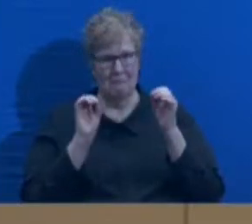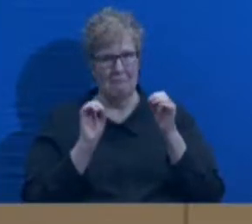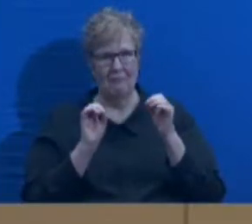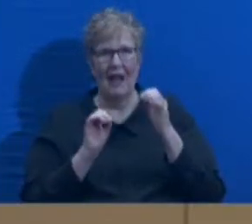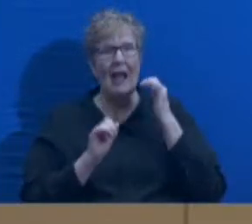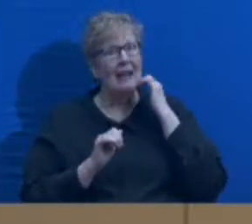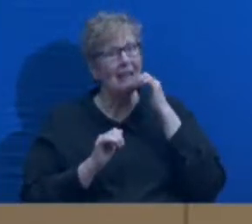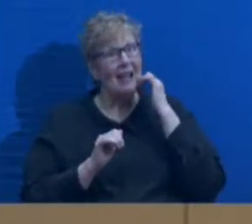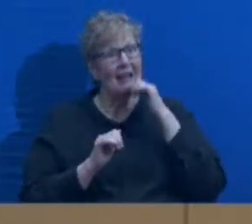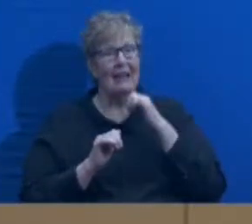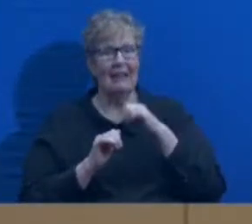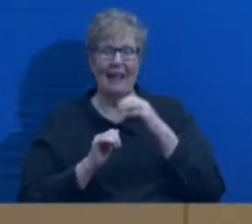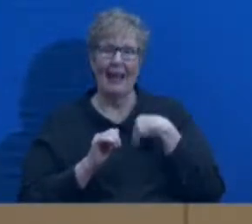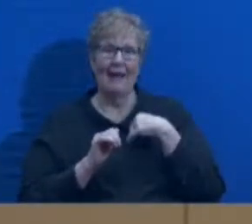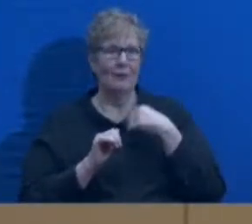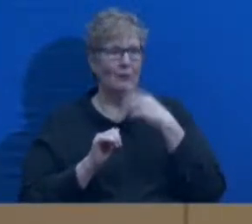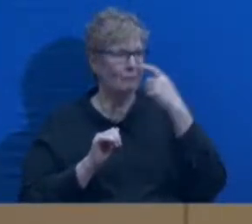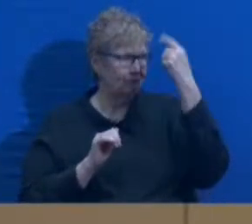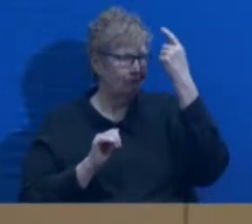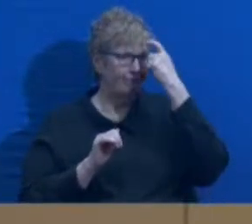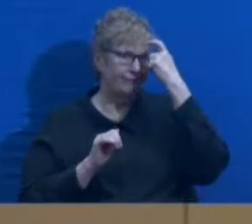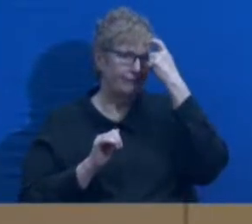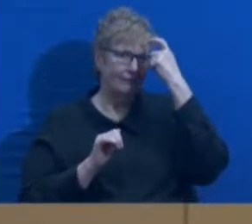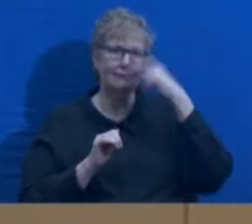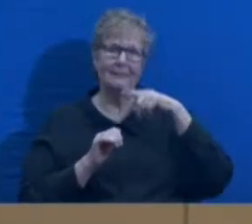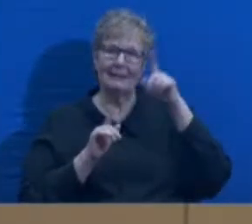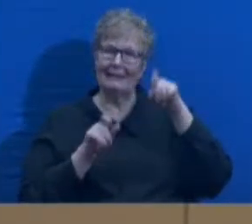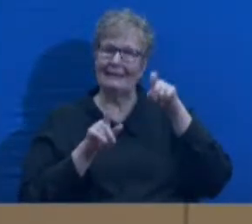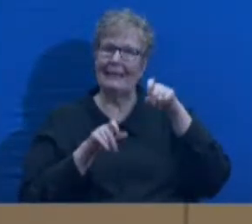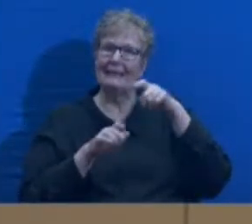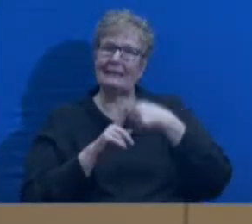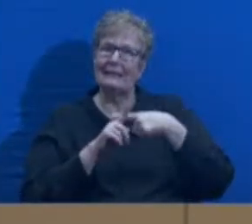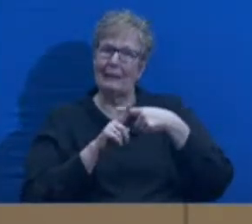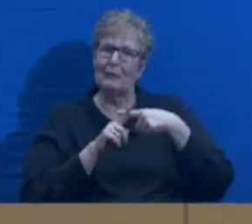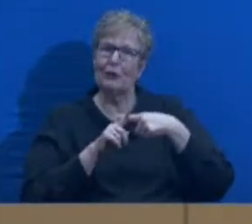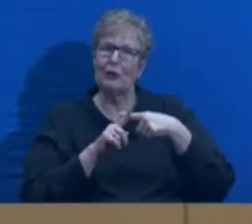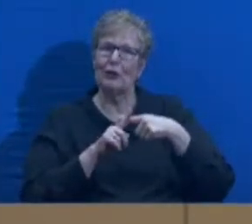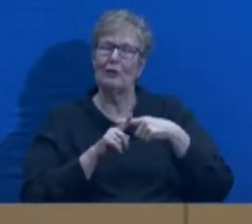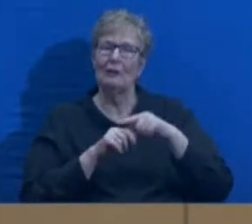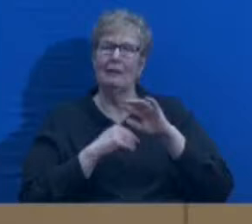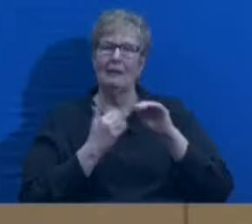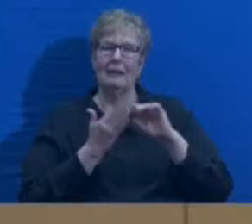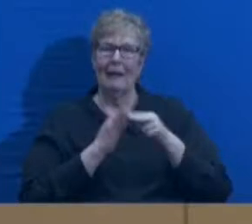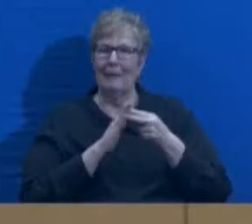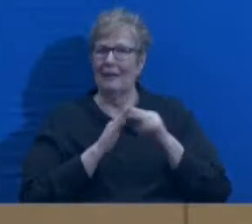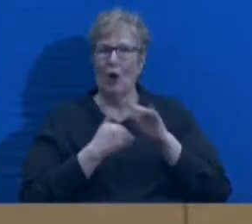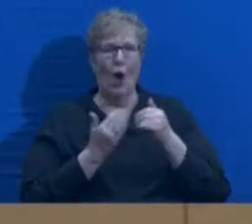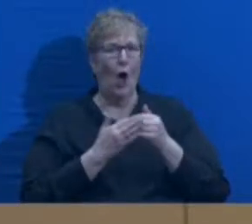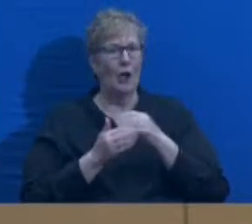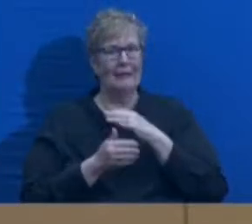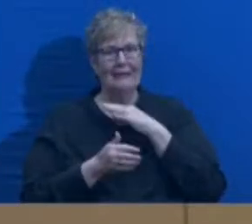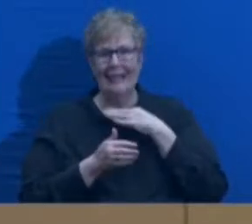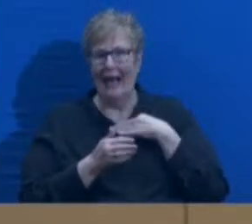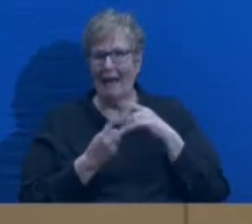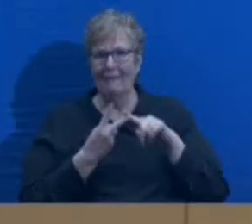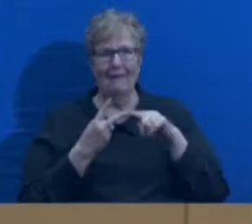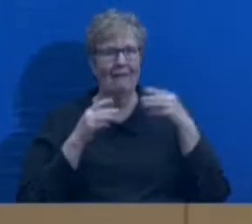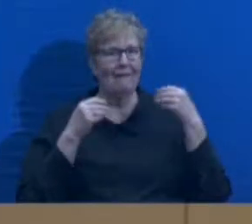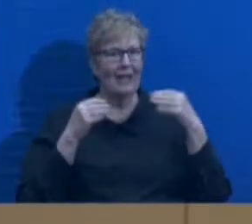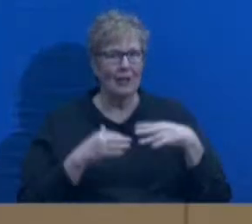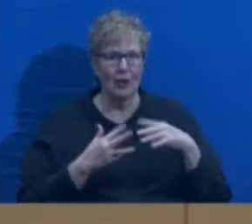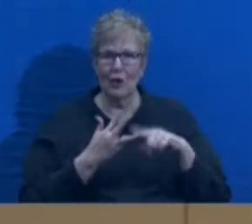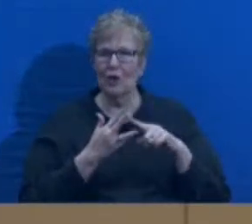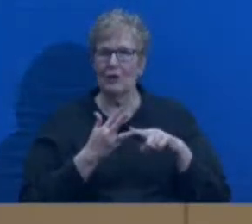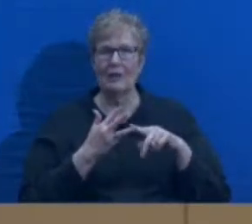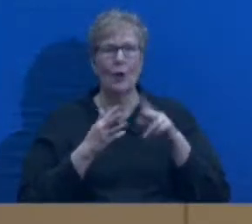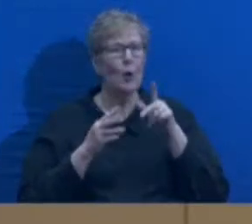be required for anybody entering any of the venues, which will include all staff, vendors, the folks